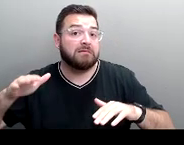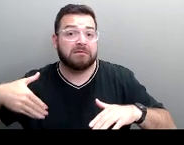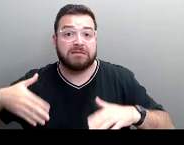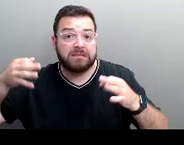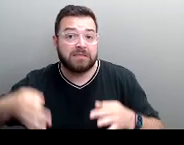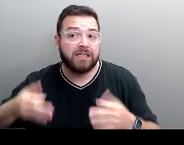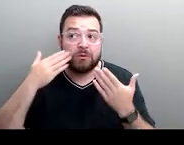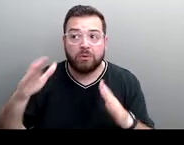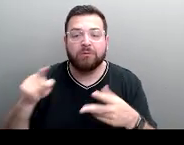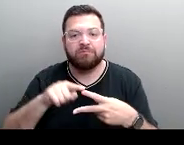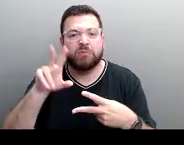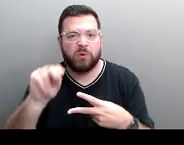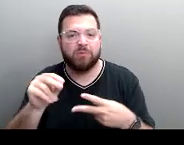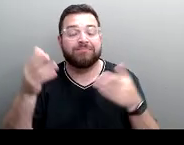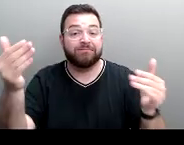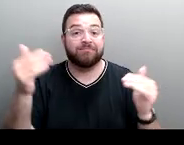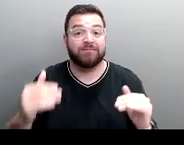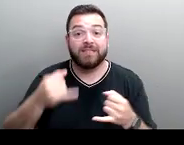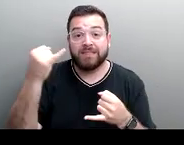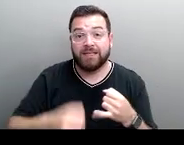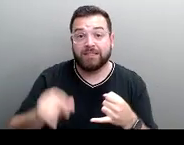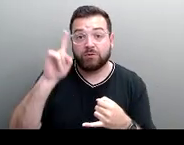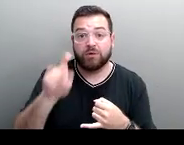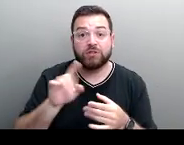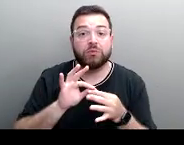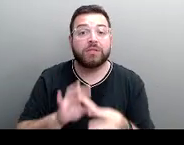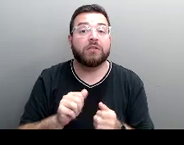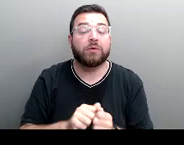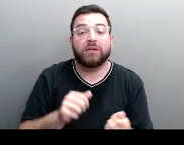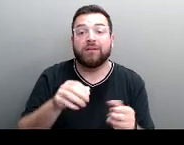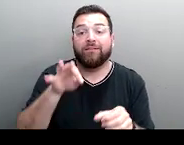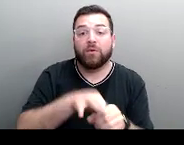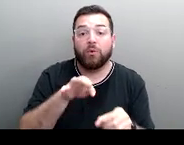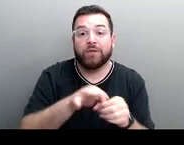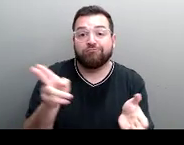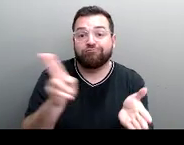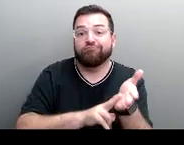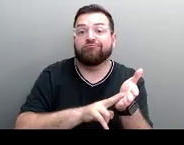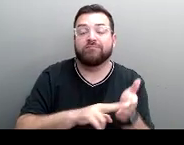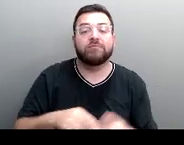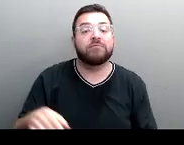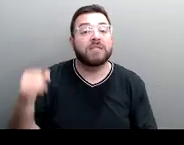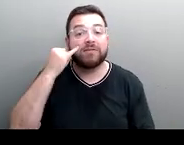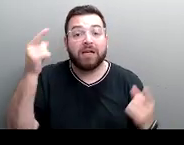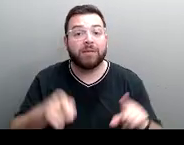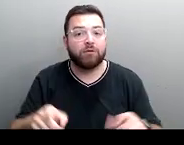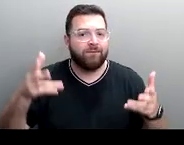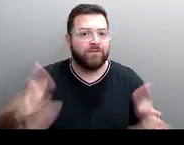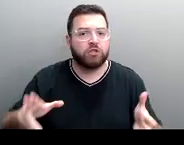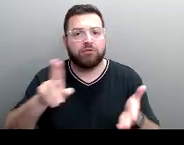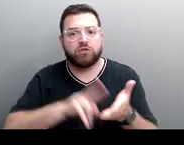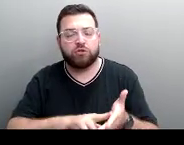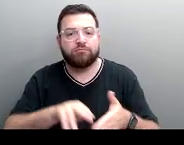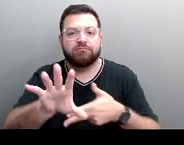And the very last question is regarding your voting registration agency. So if you've already registered to vote, you'll select the